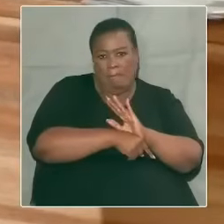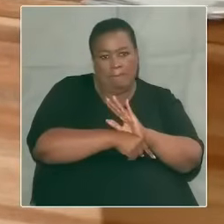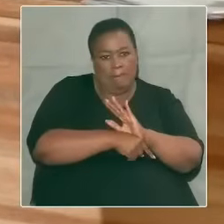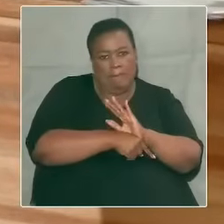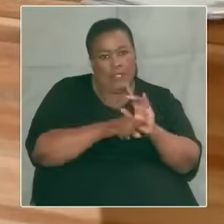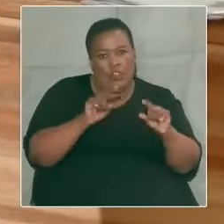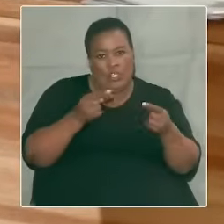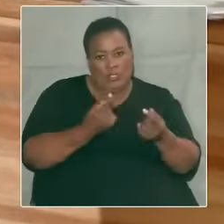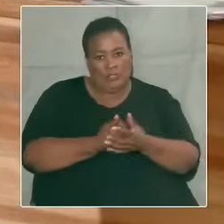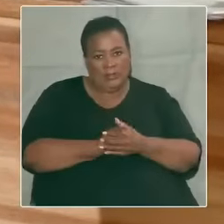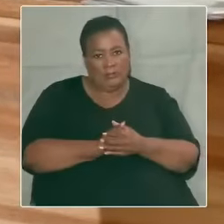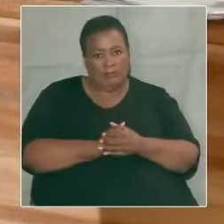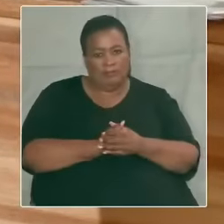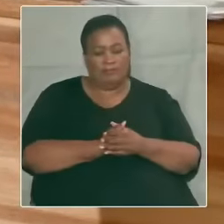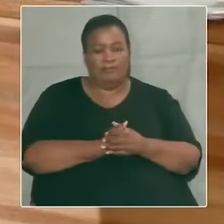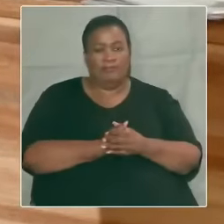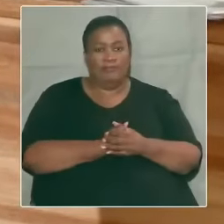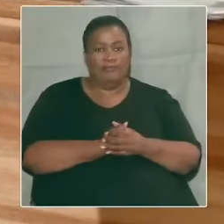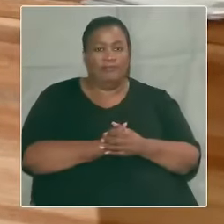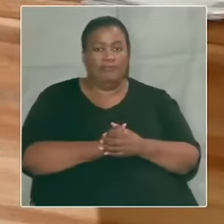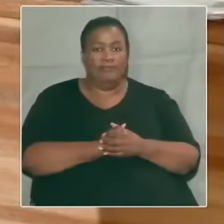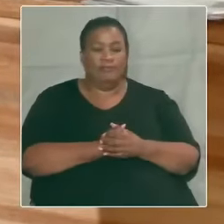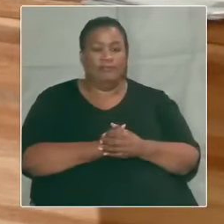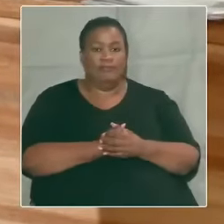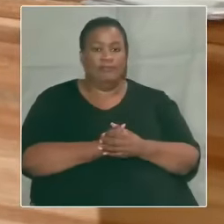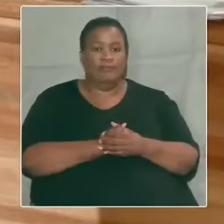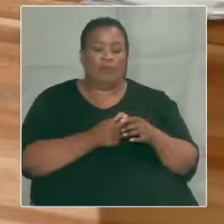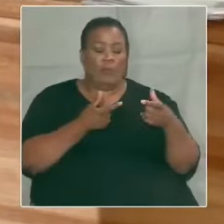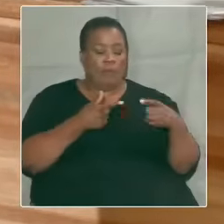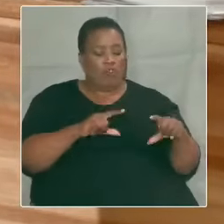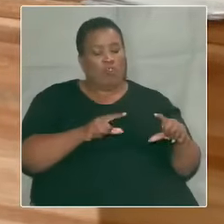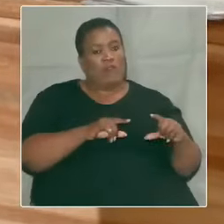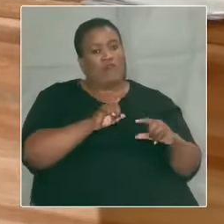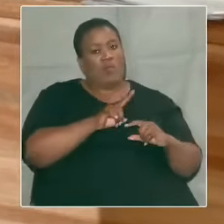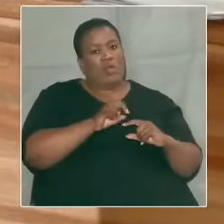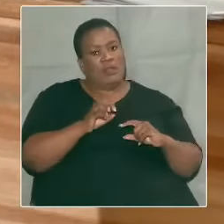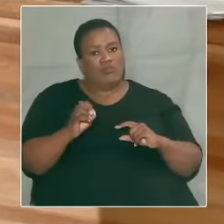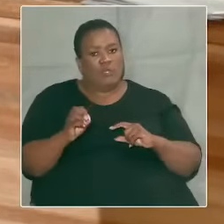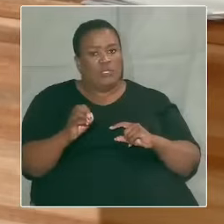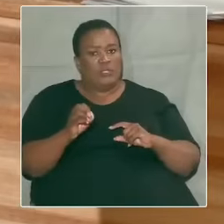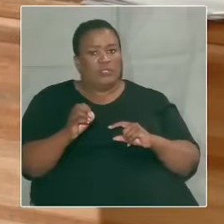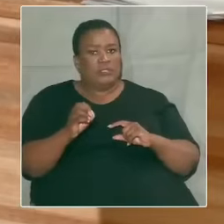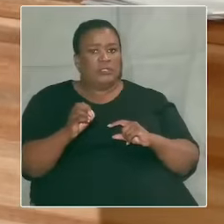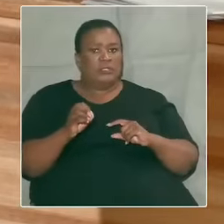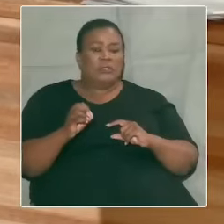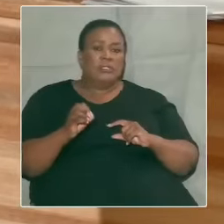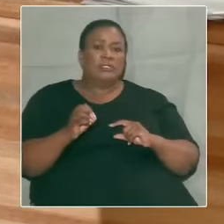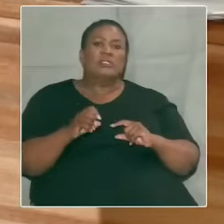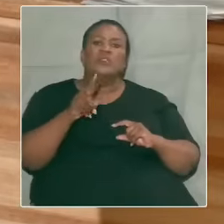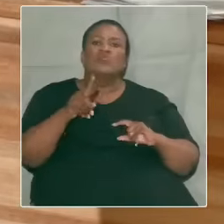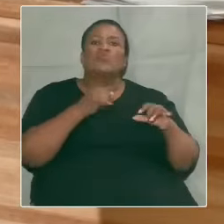Right, and then in paragraph 100, you